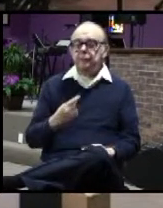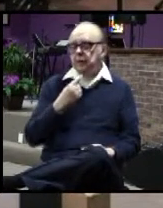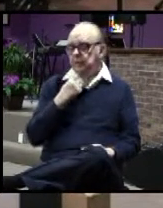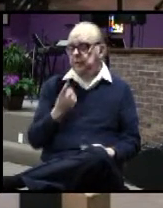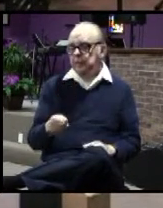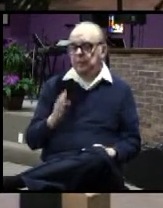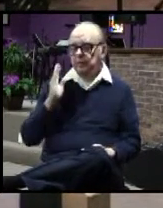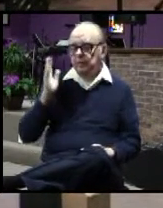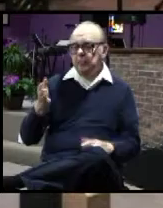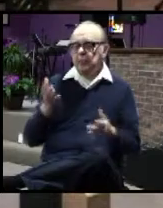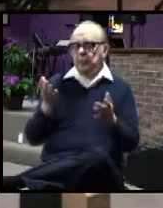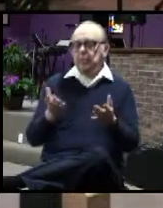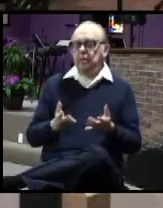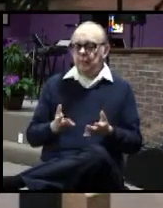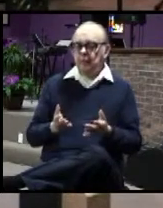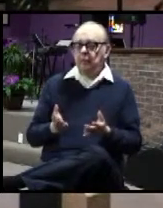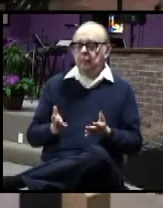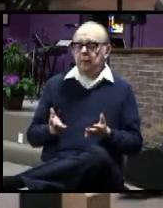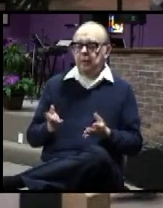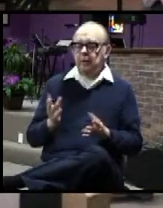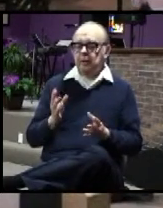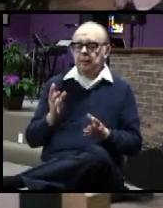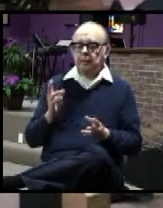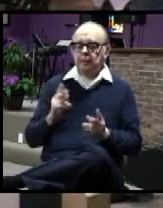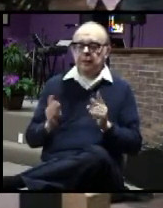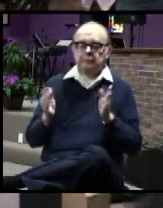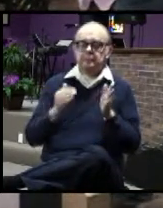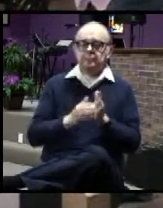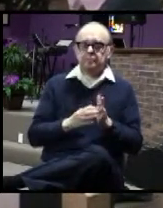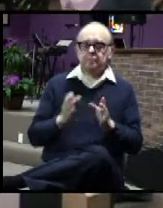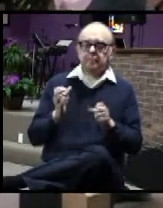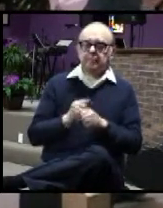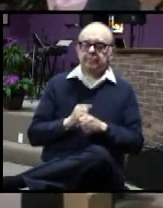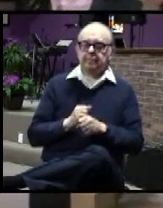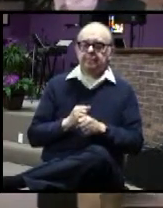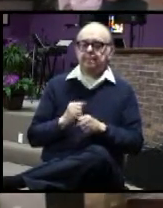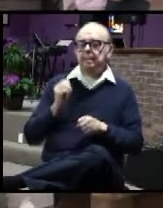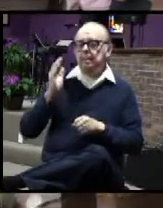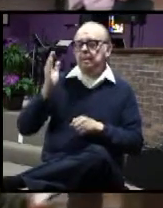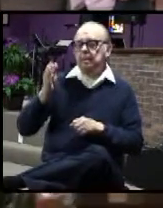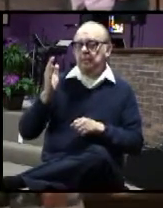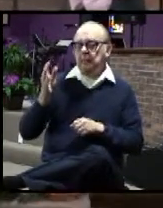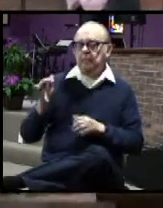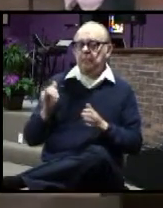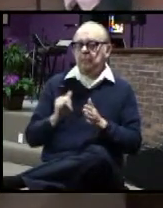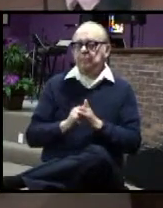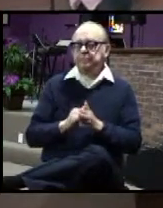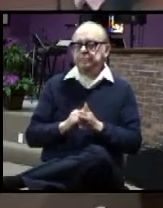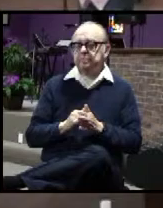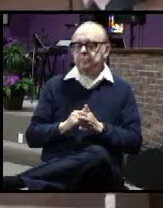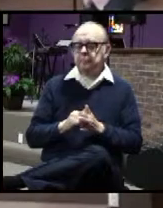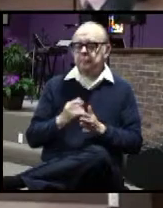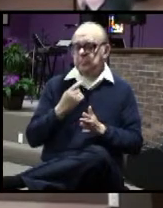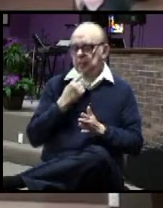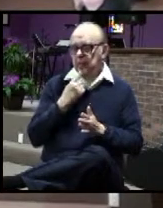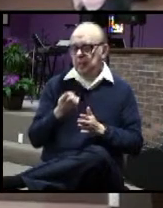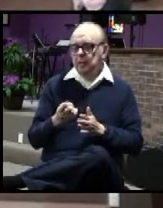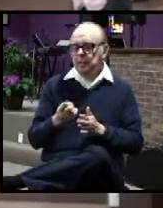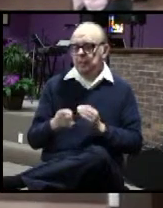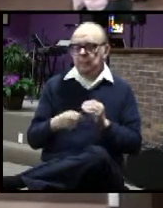And then they wanted them to go back and grab the sermons that they had spoken about for about the